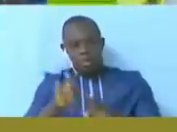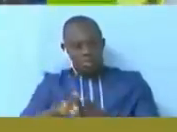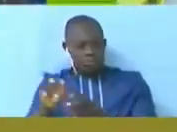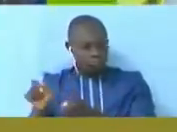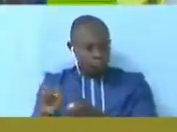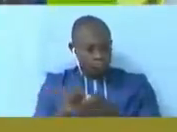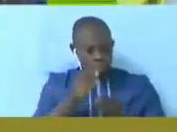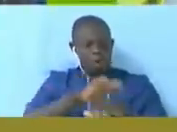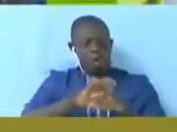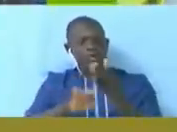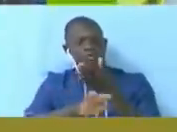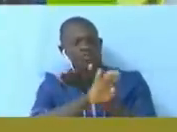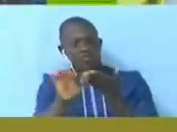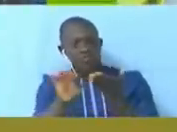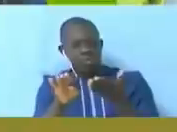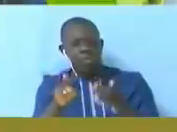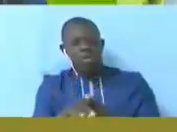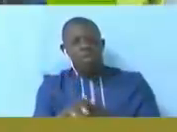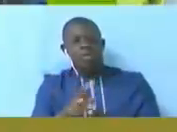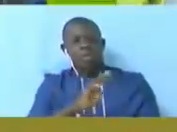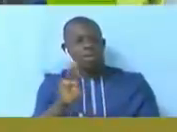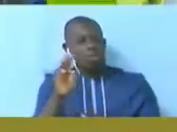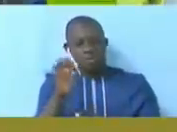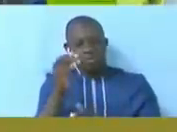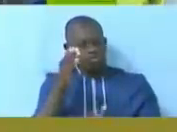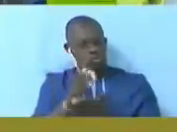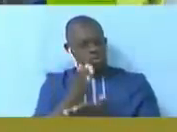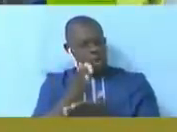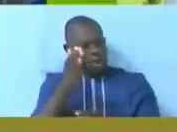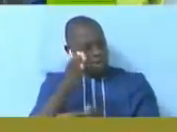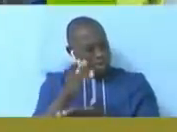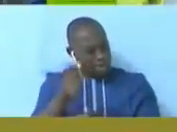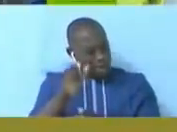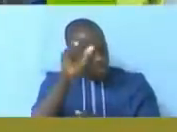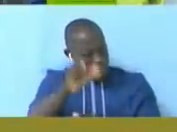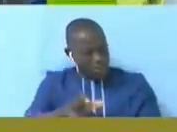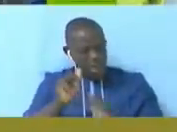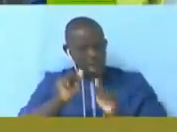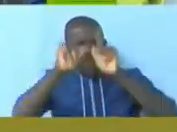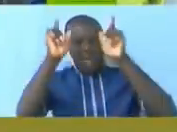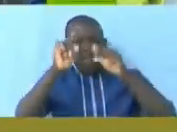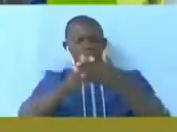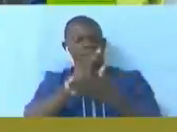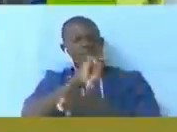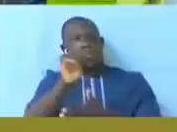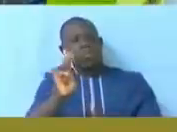floor. Ya kurundu teroro. And he was not sure if there was life in his body. Ako andu amala nye nafo niyo famo